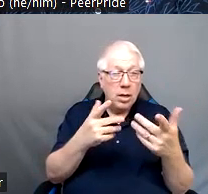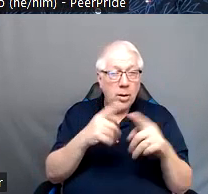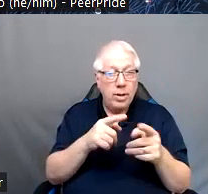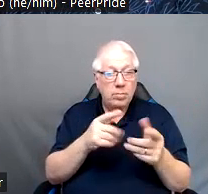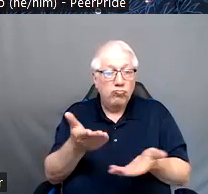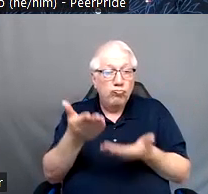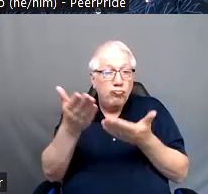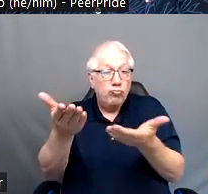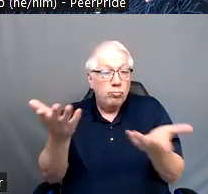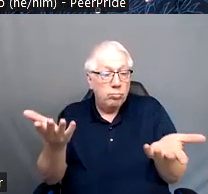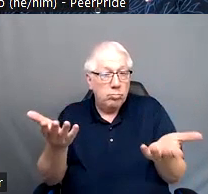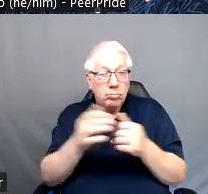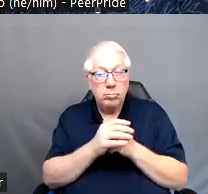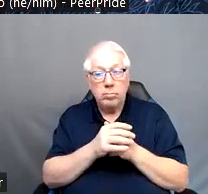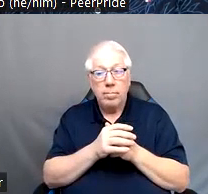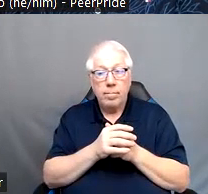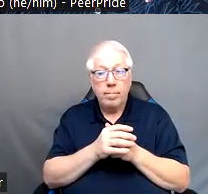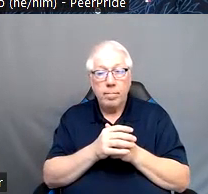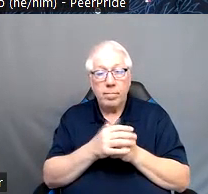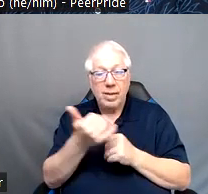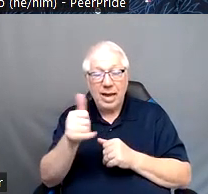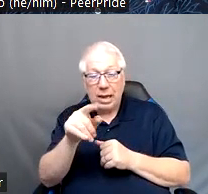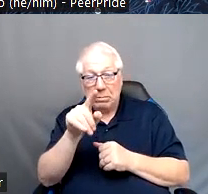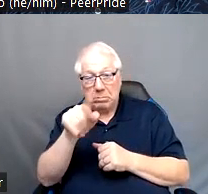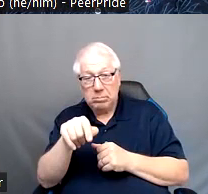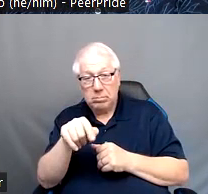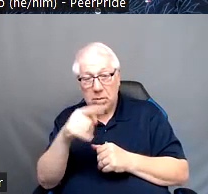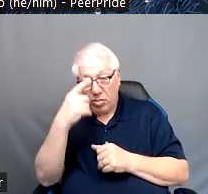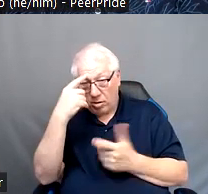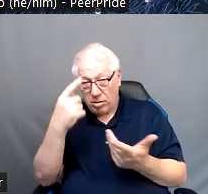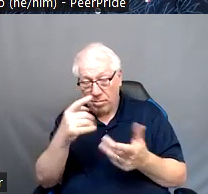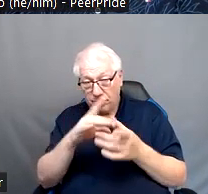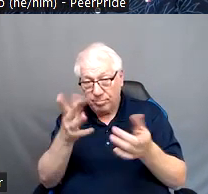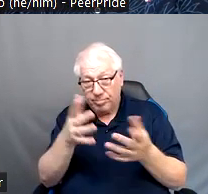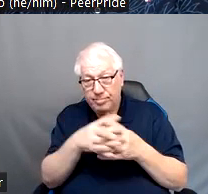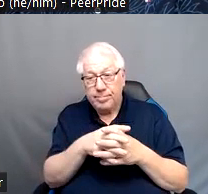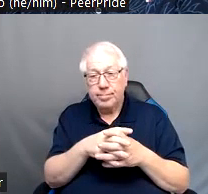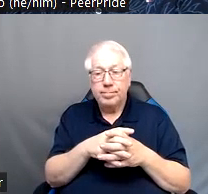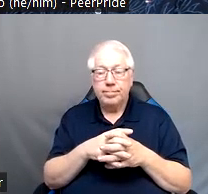out there as well, if anybody had a thought on it.